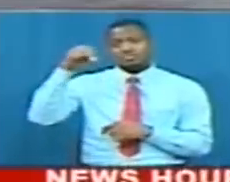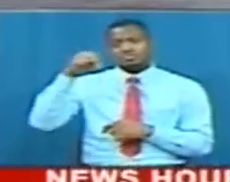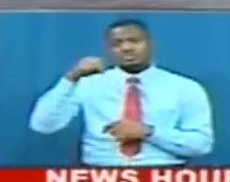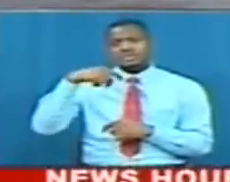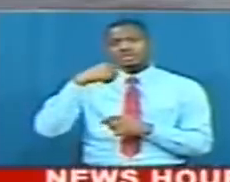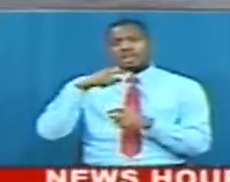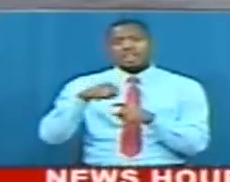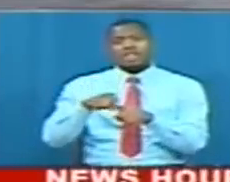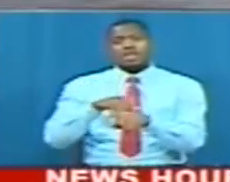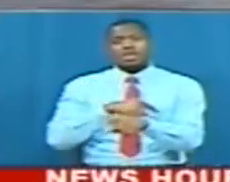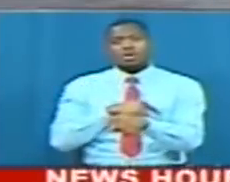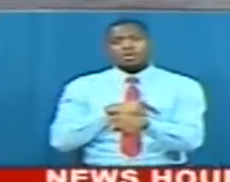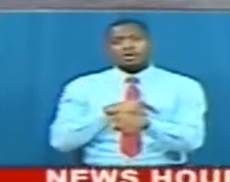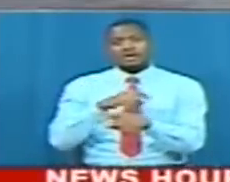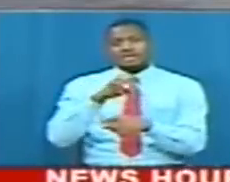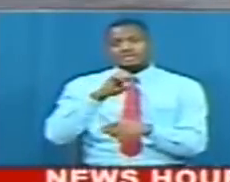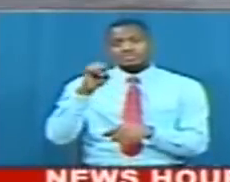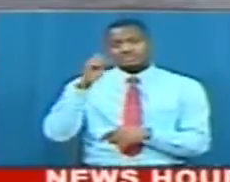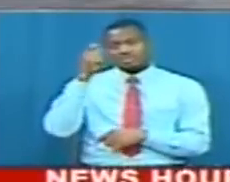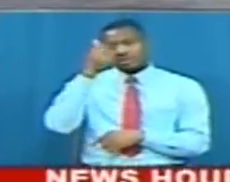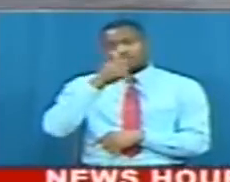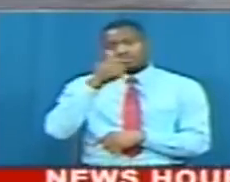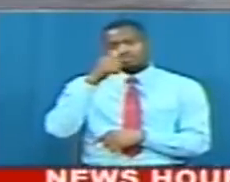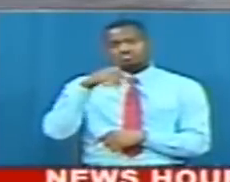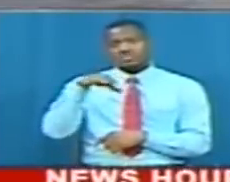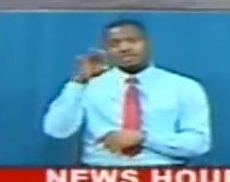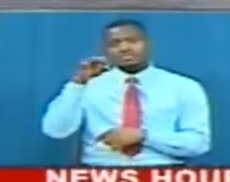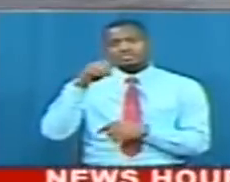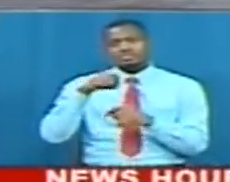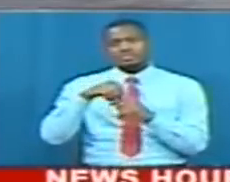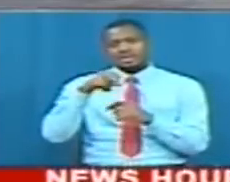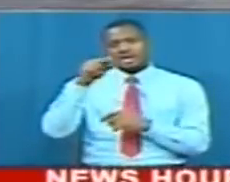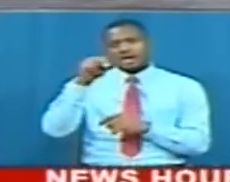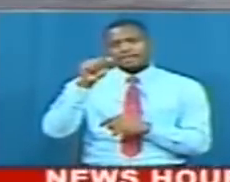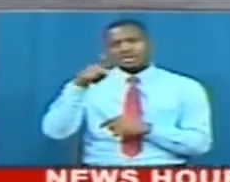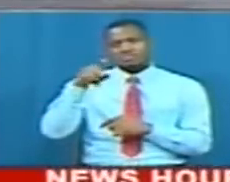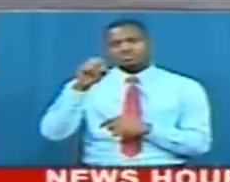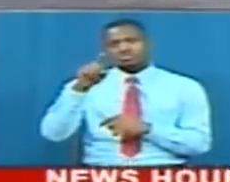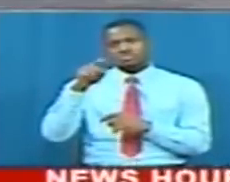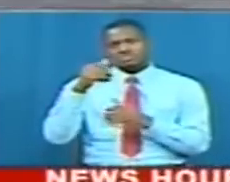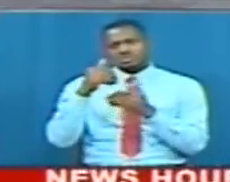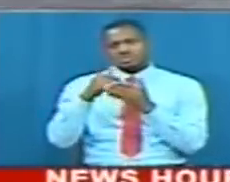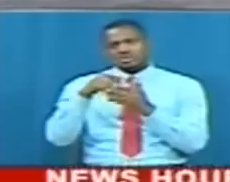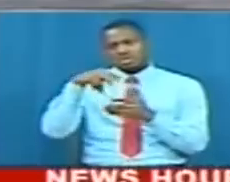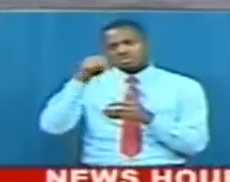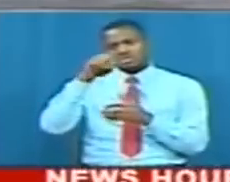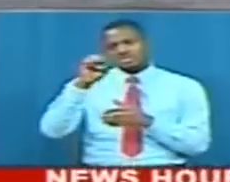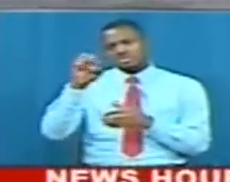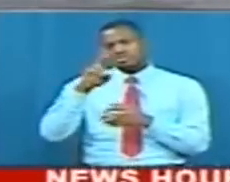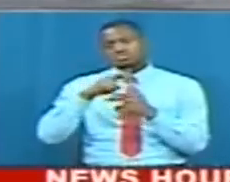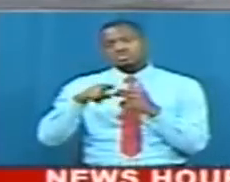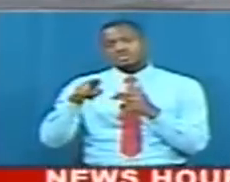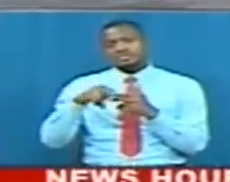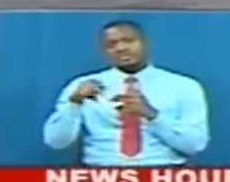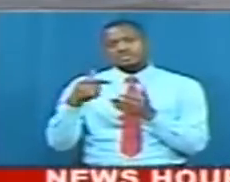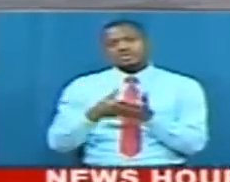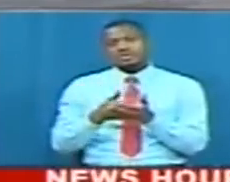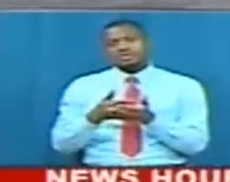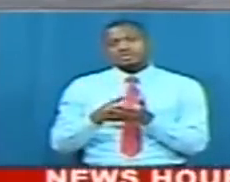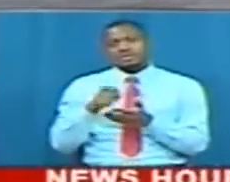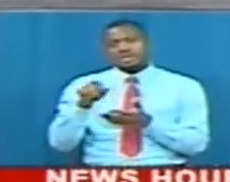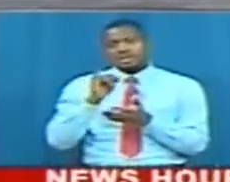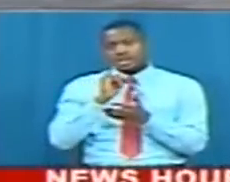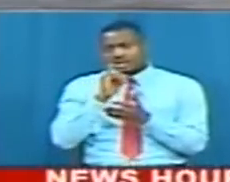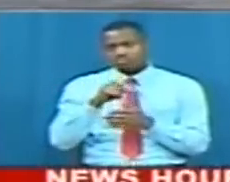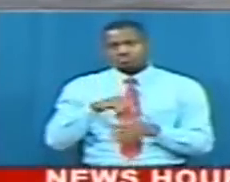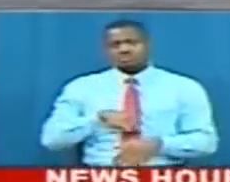Reports say the longest escarpment in West Africa can be found at Nankwanduri in the newly created northeast region of Ghana.